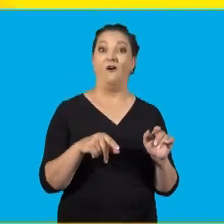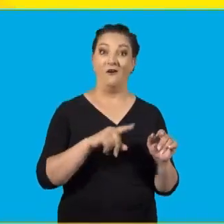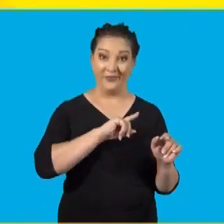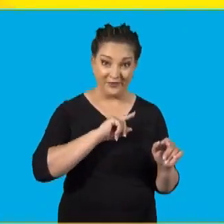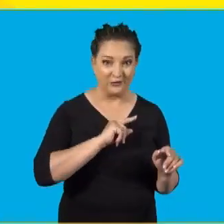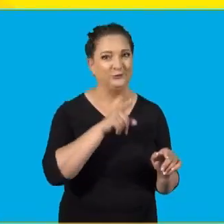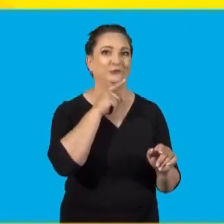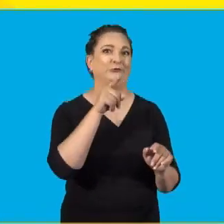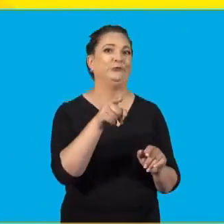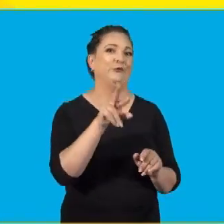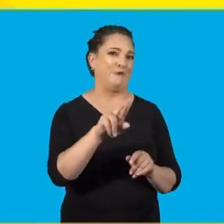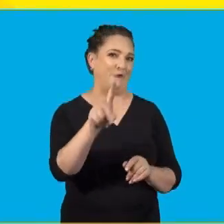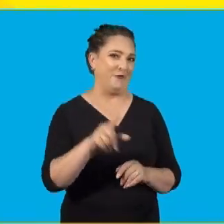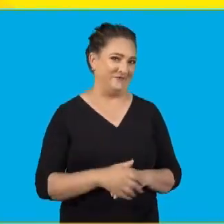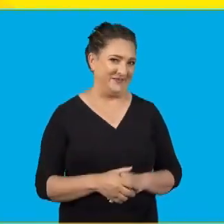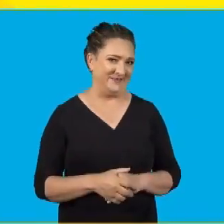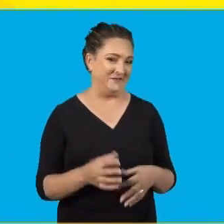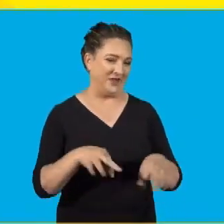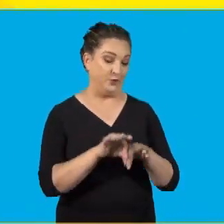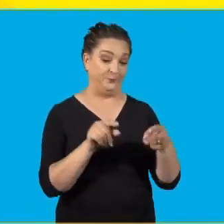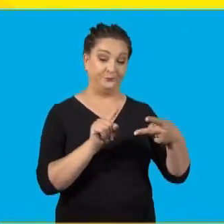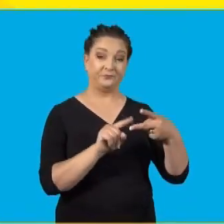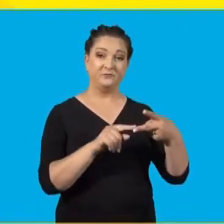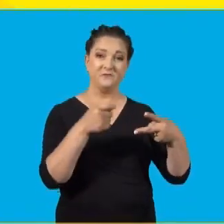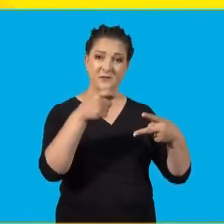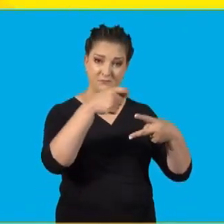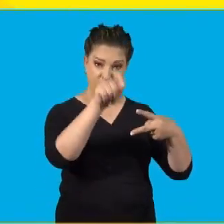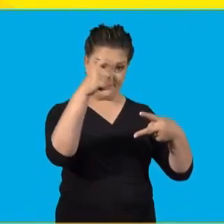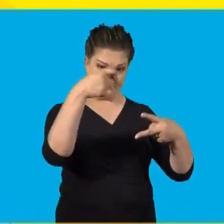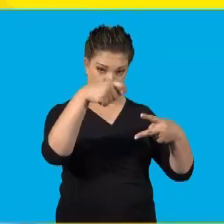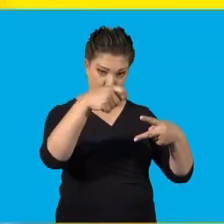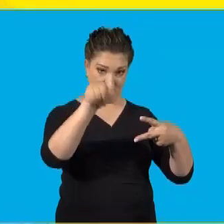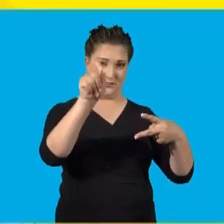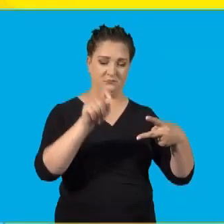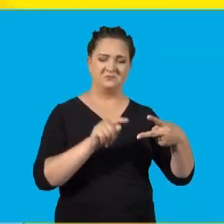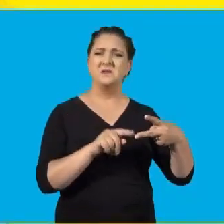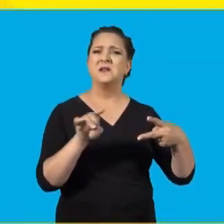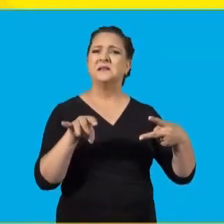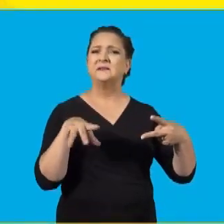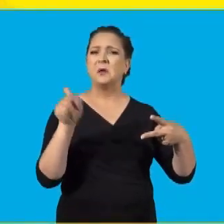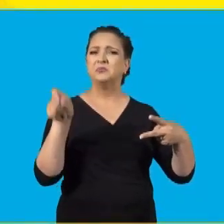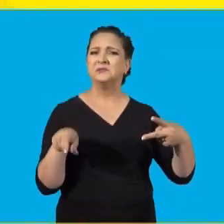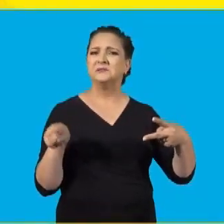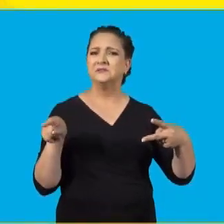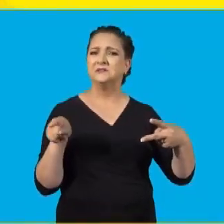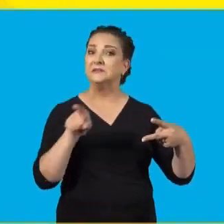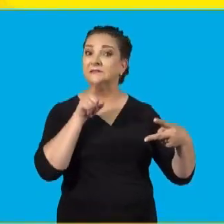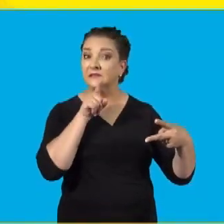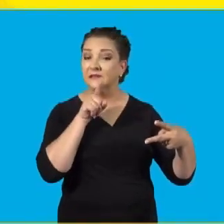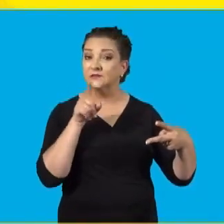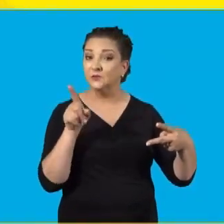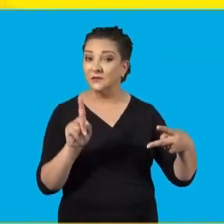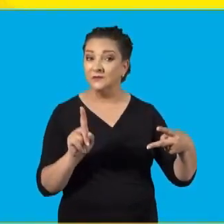on the 1 rand residual value. Second point, the examiner would normally test this when